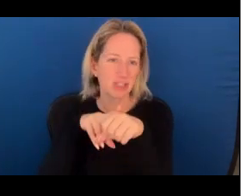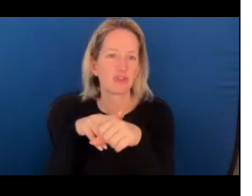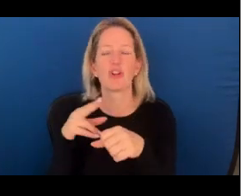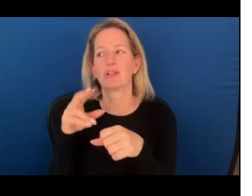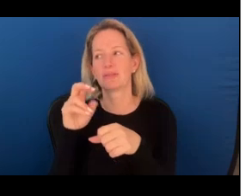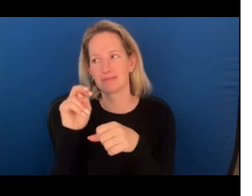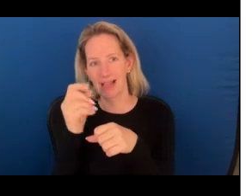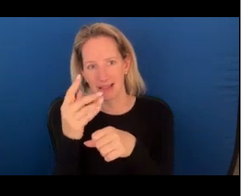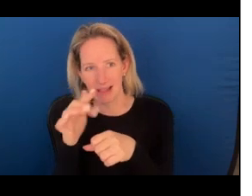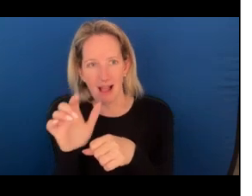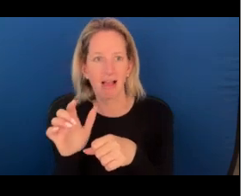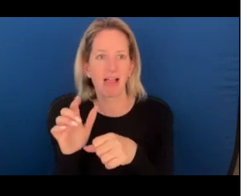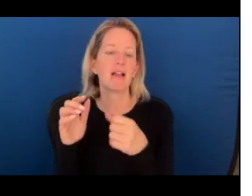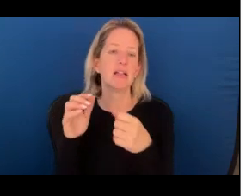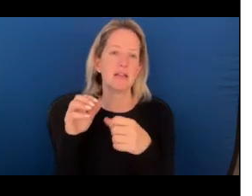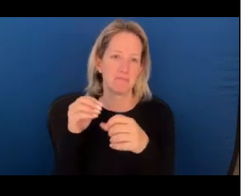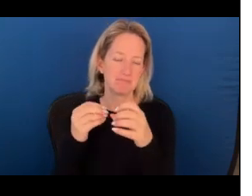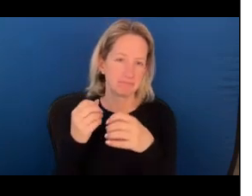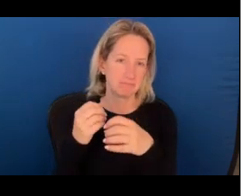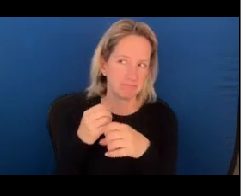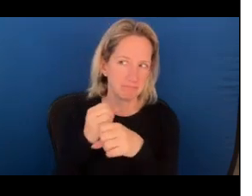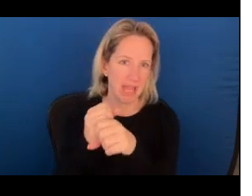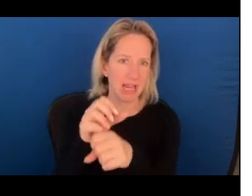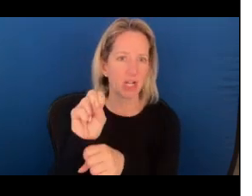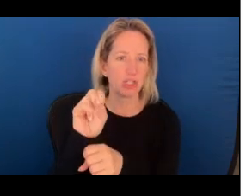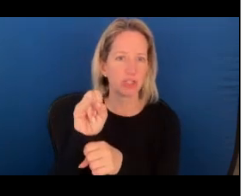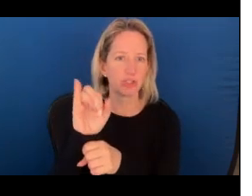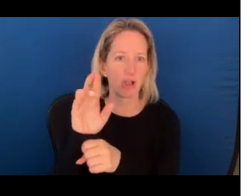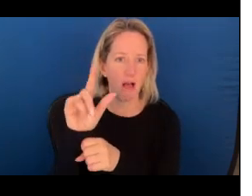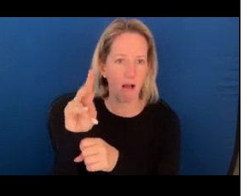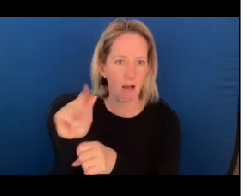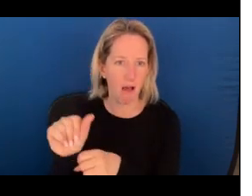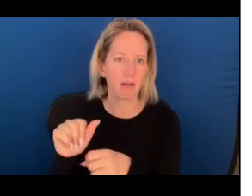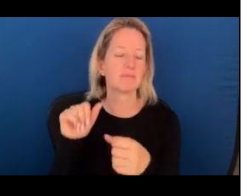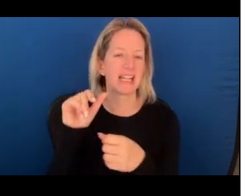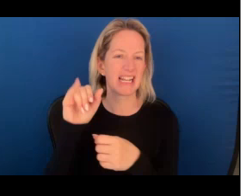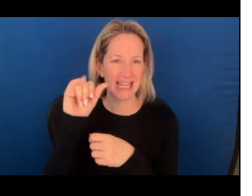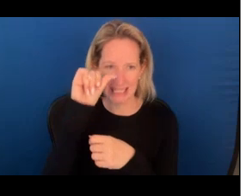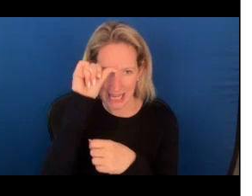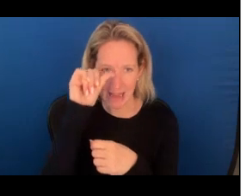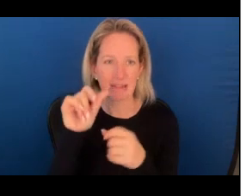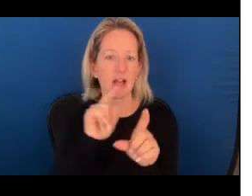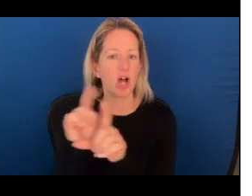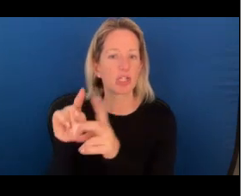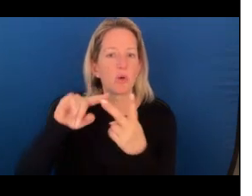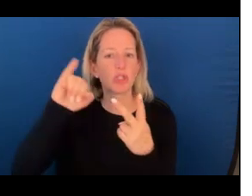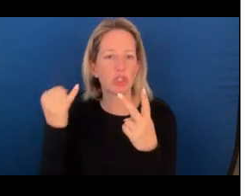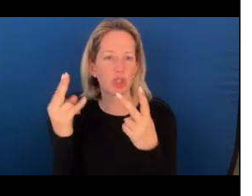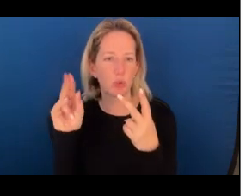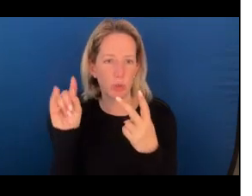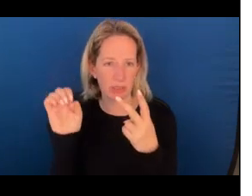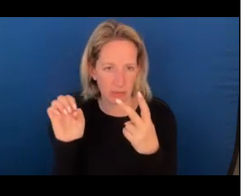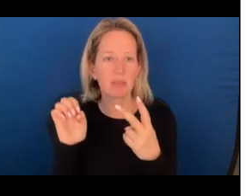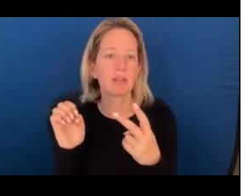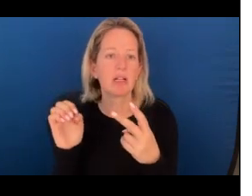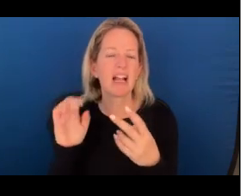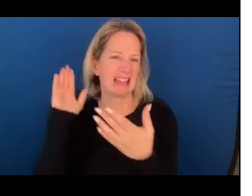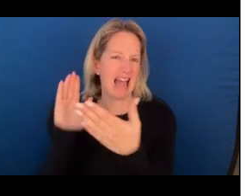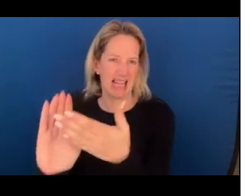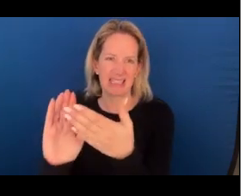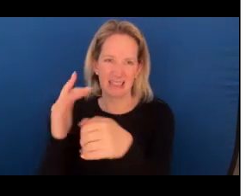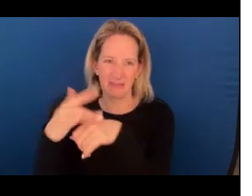primarily made in Sri Lanka and India. And then jute products. There's a little bit less of that around, but we did find some materials